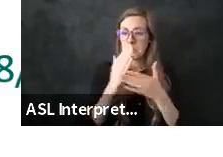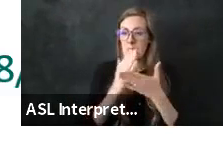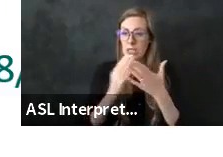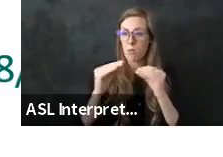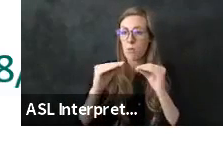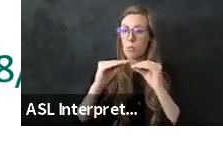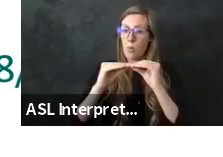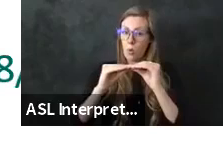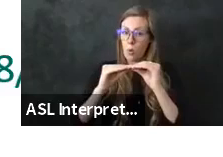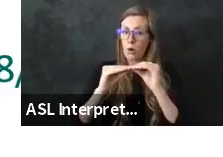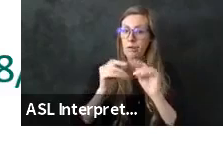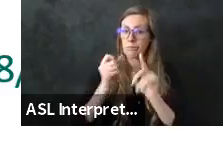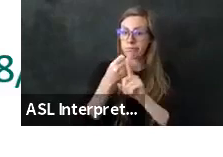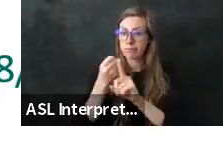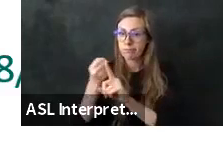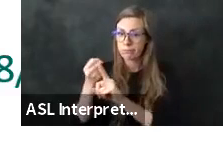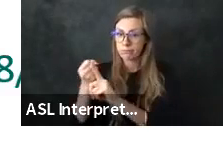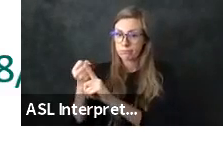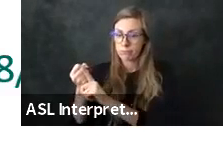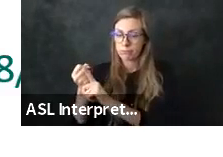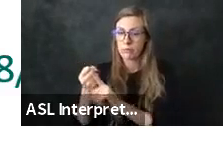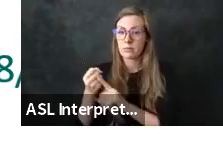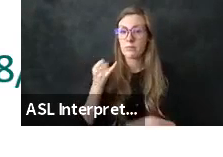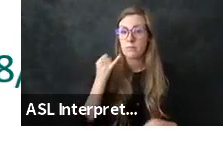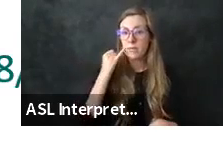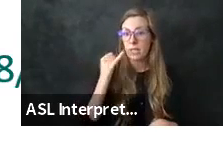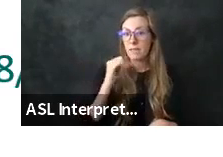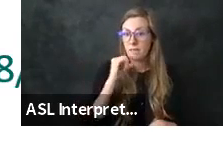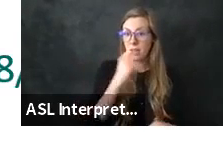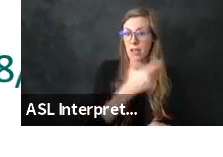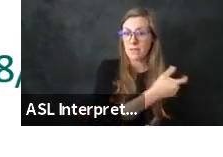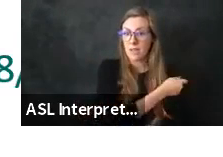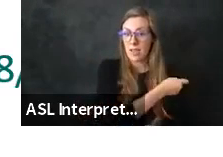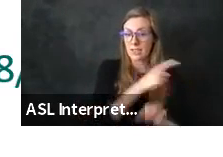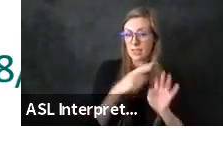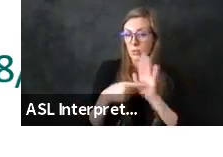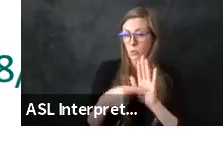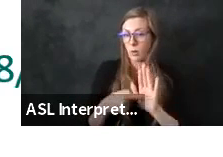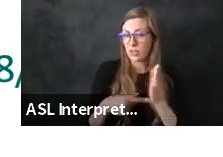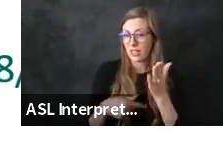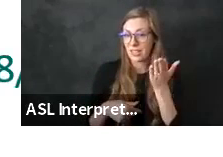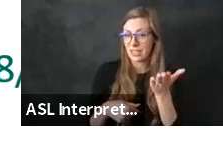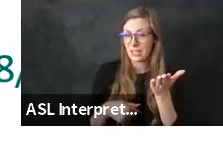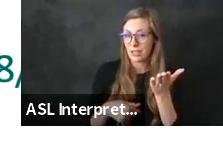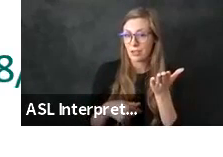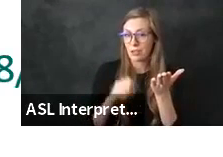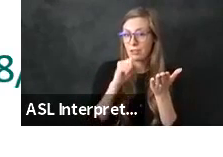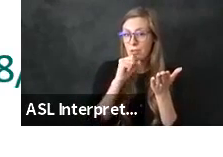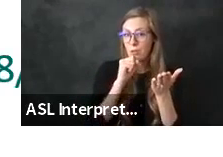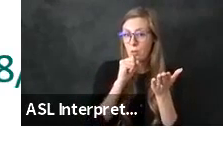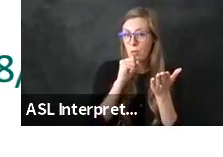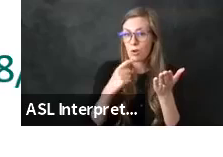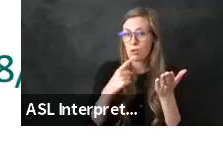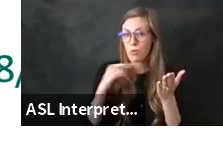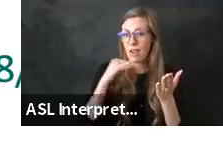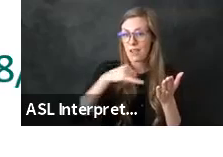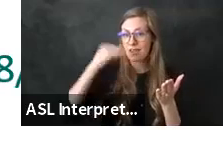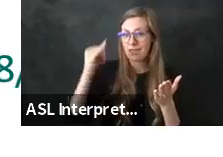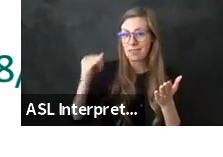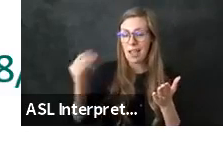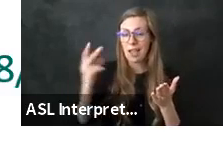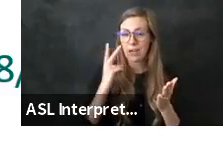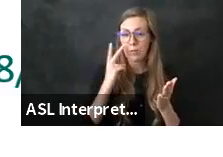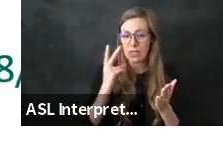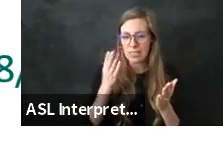cases. So the rate among the unvaccinated population represented here in this orange-red line, we see is